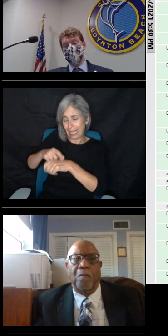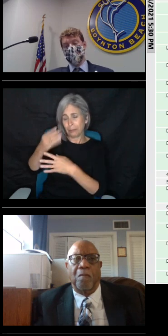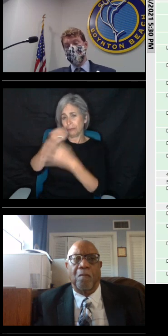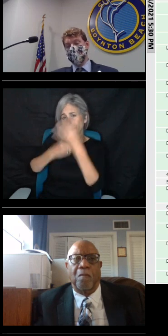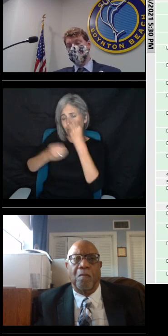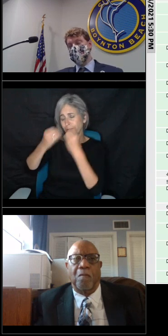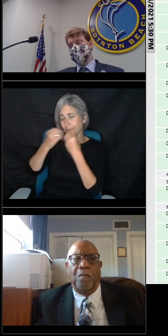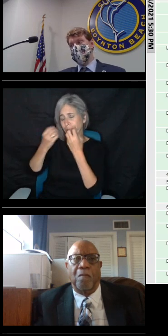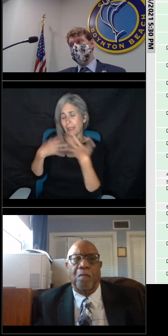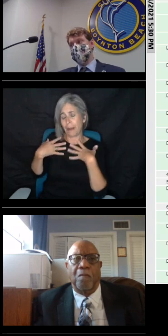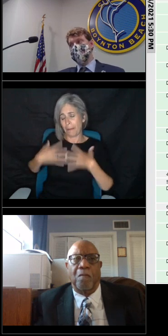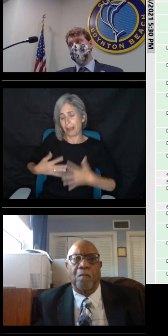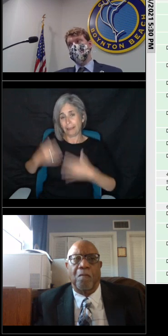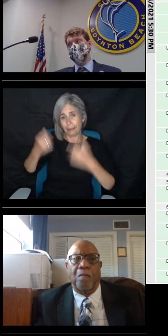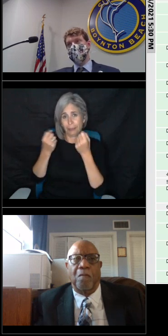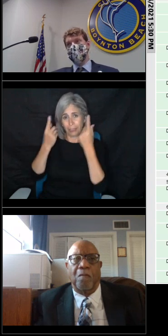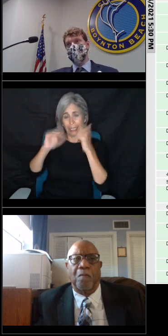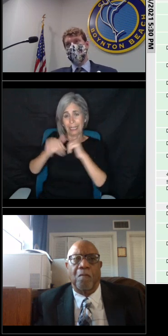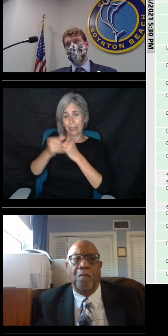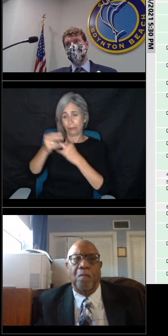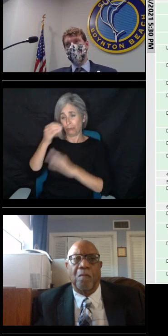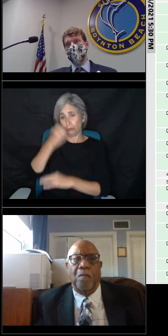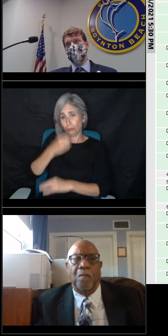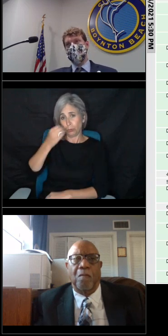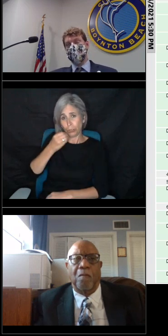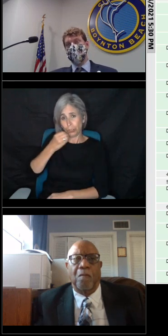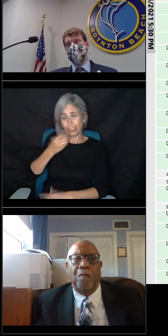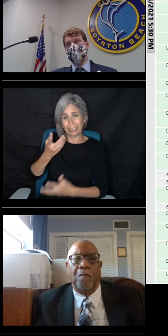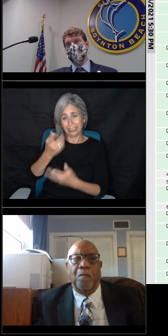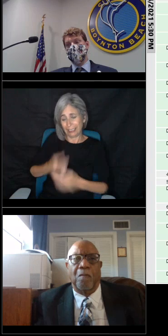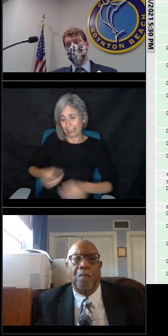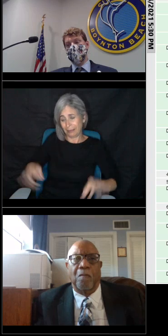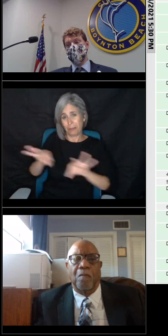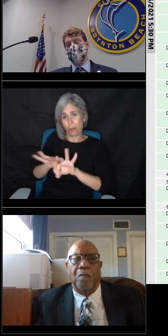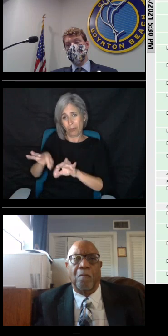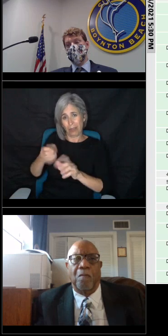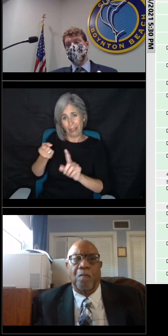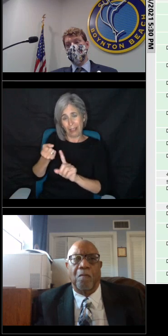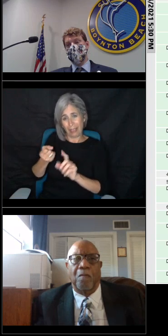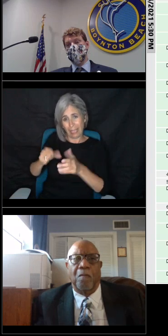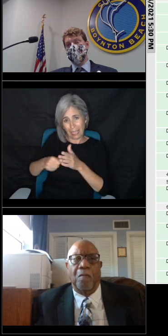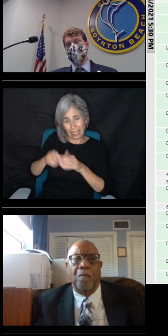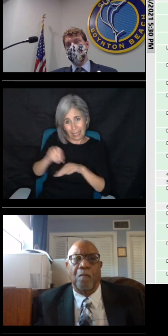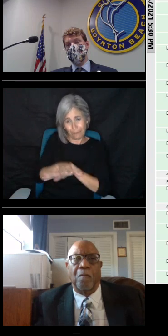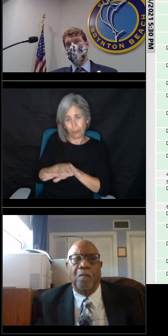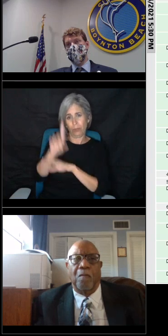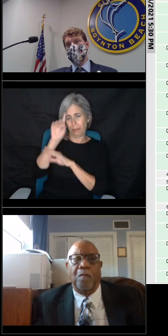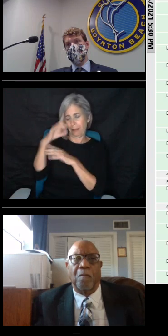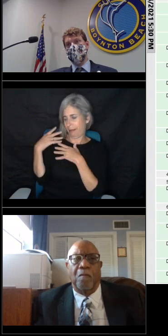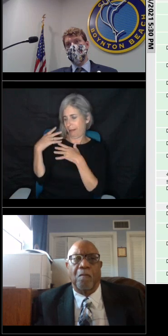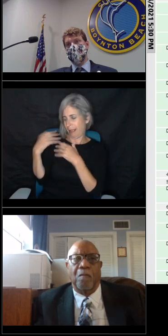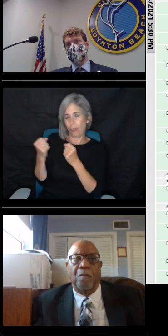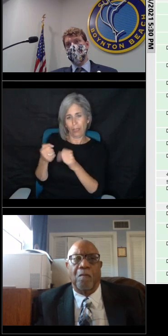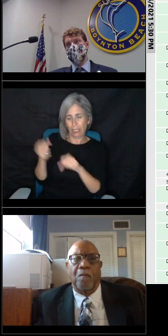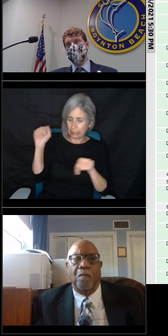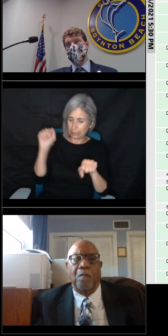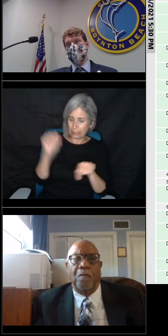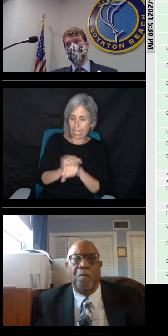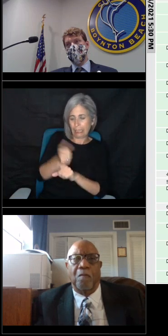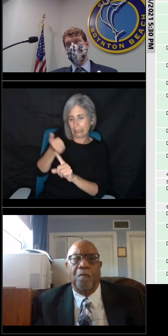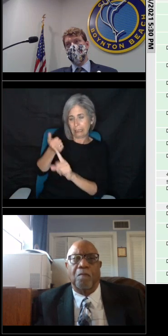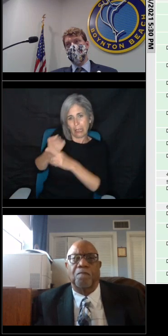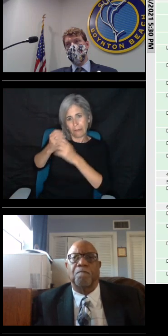and understand how nutrition and diet influence mental health, and how a solid self-care plan